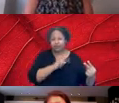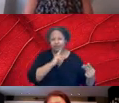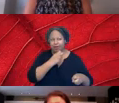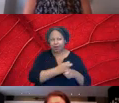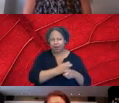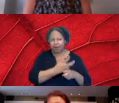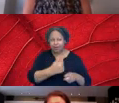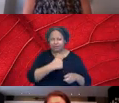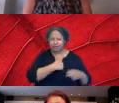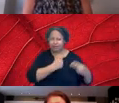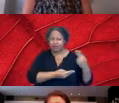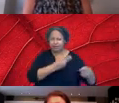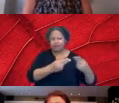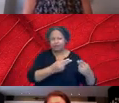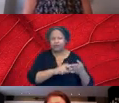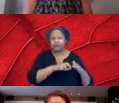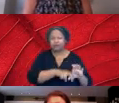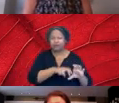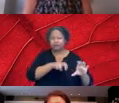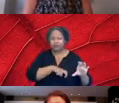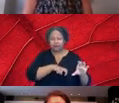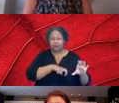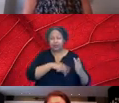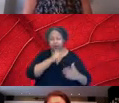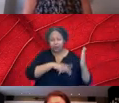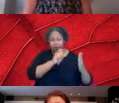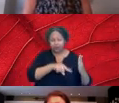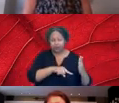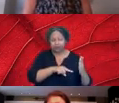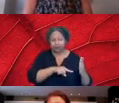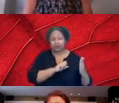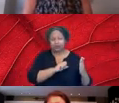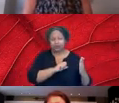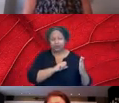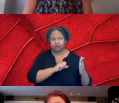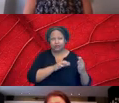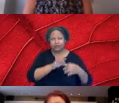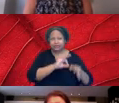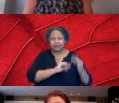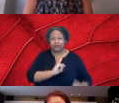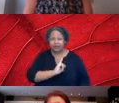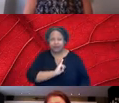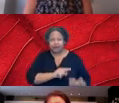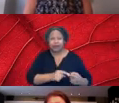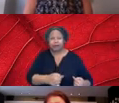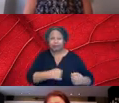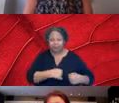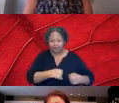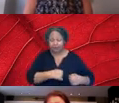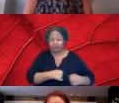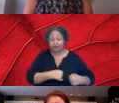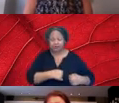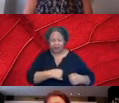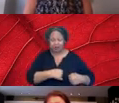stepping back and reading the question and just saying to myself, well, how would I create